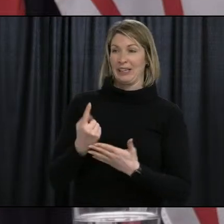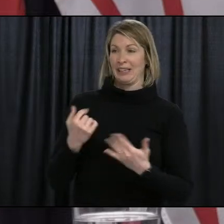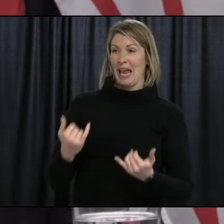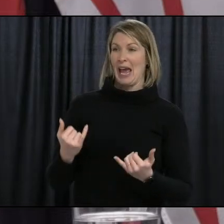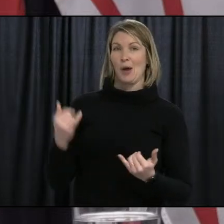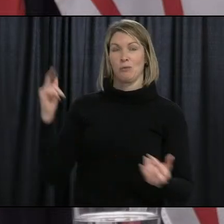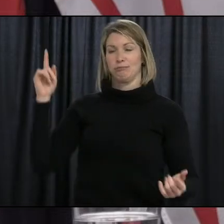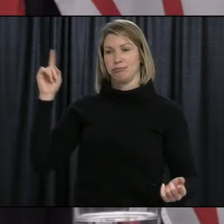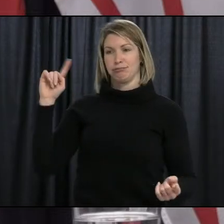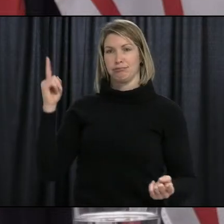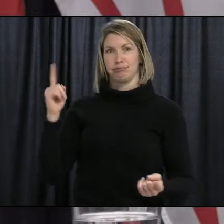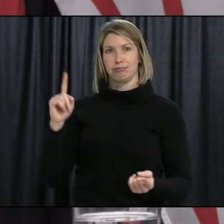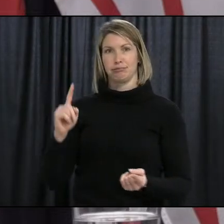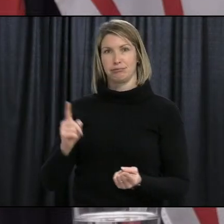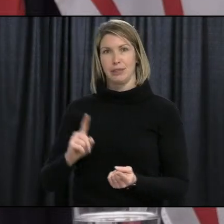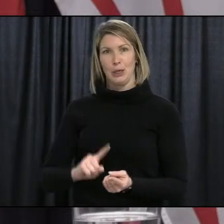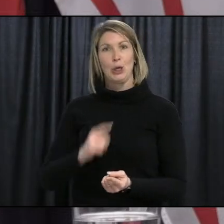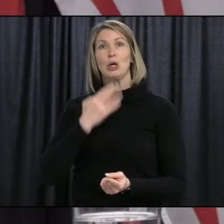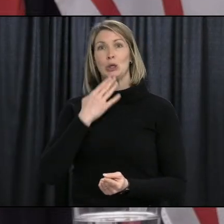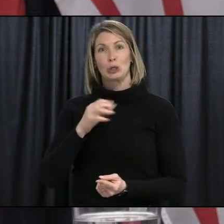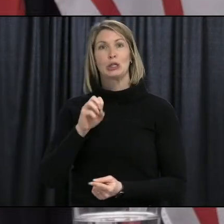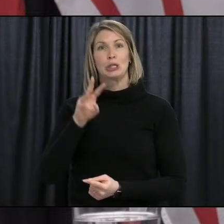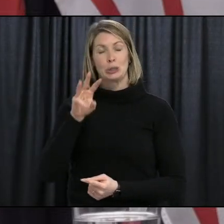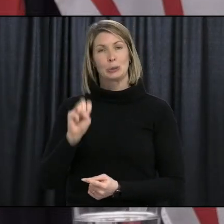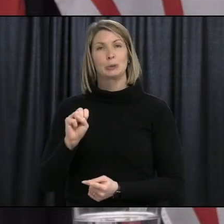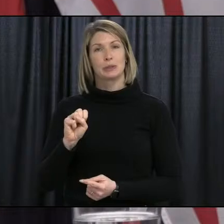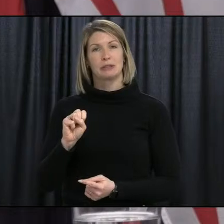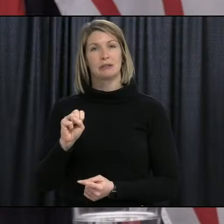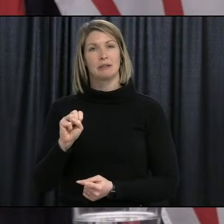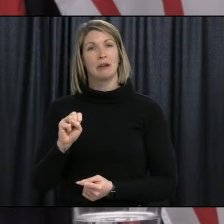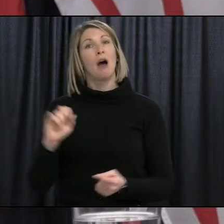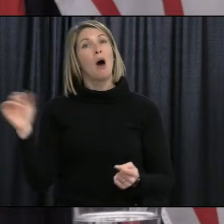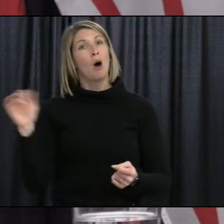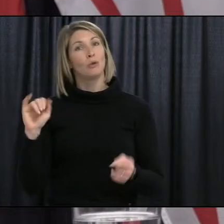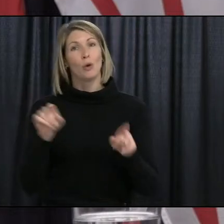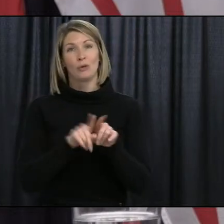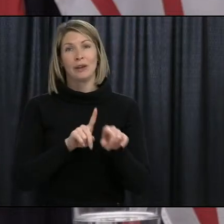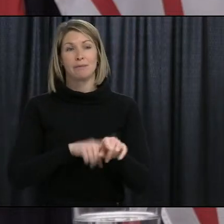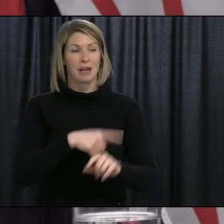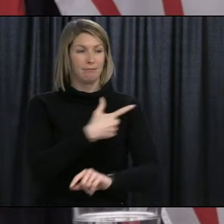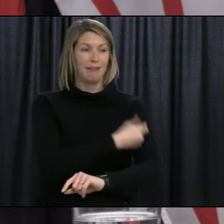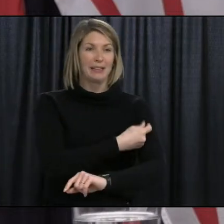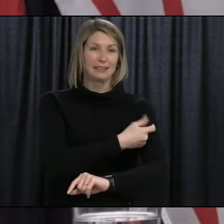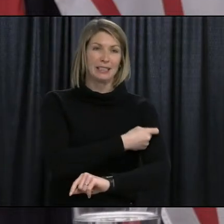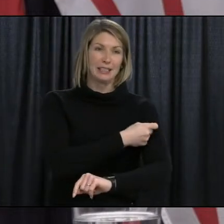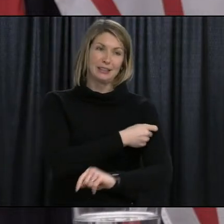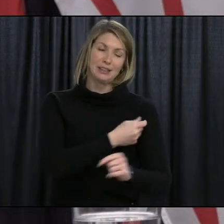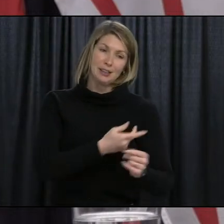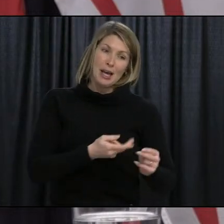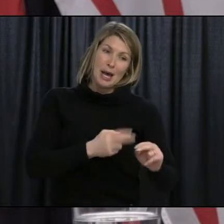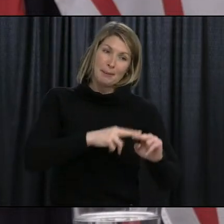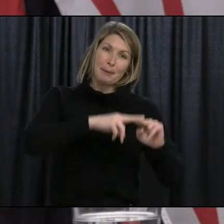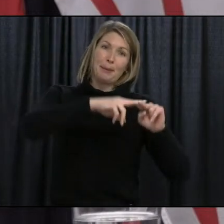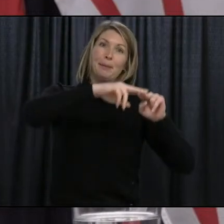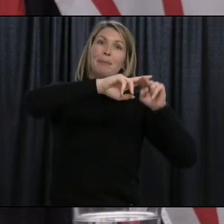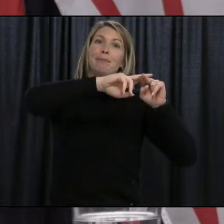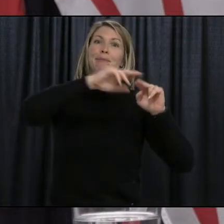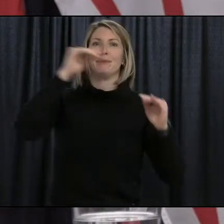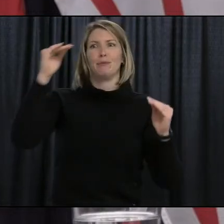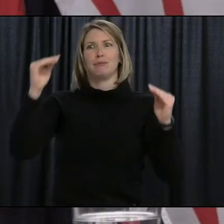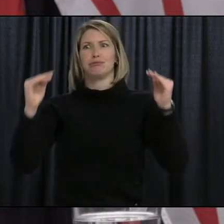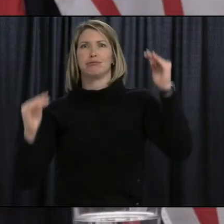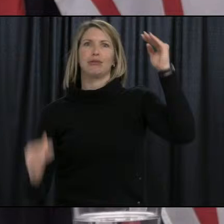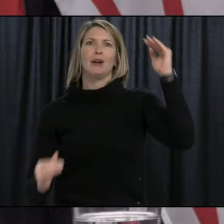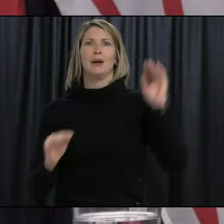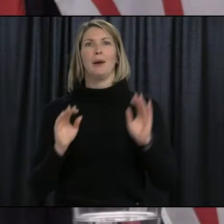cases continue to drop and the number of vaccines continue to increase. But it's, again, incredibly important that people